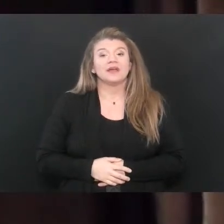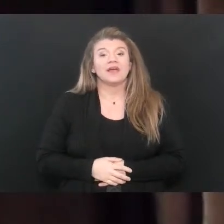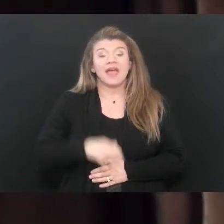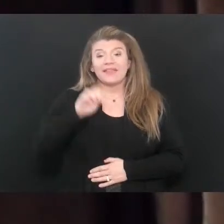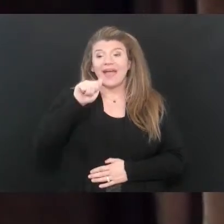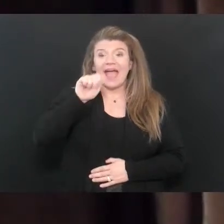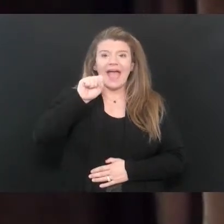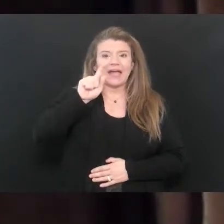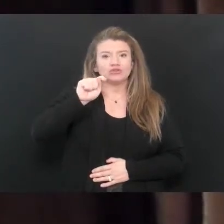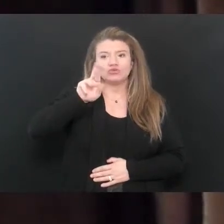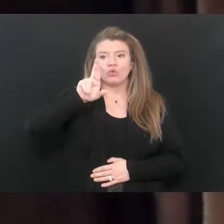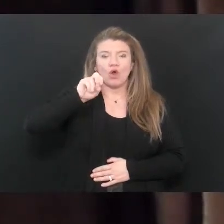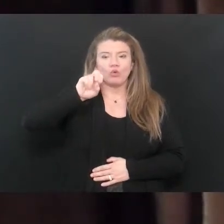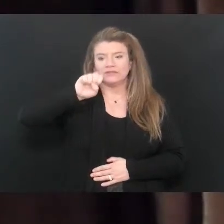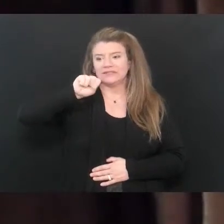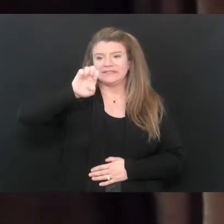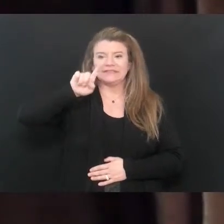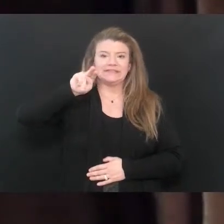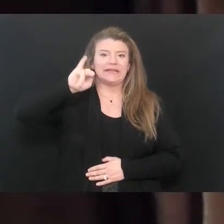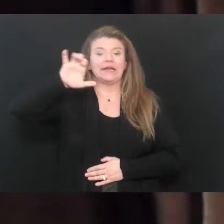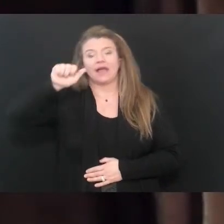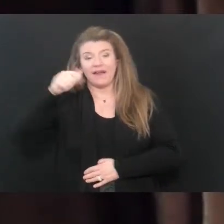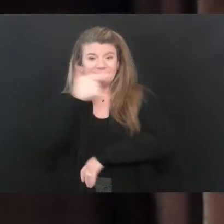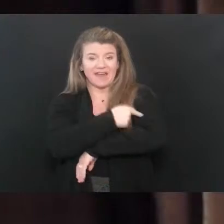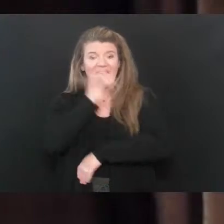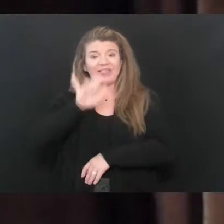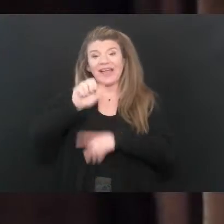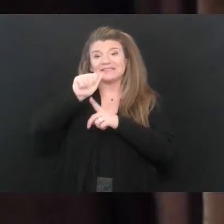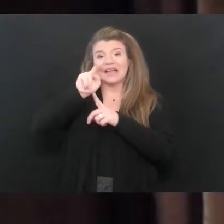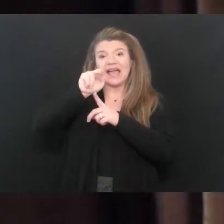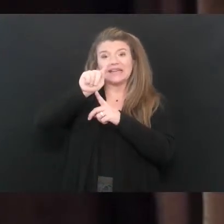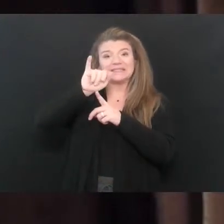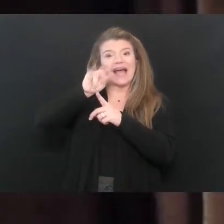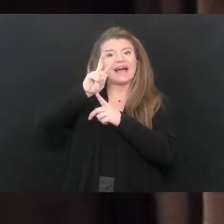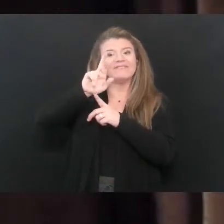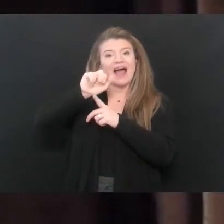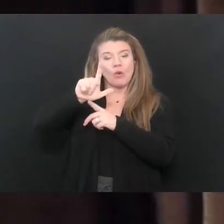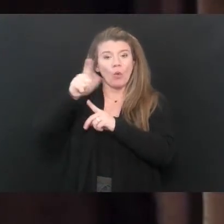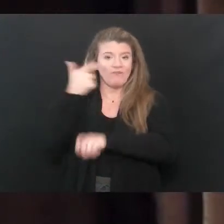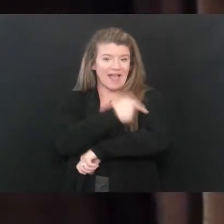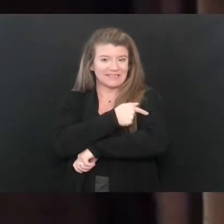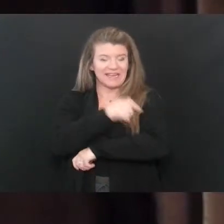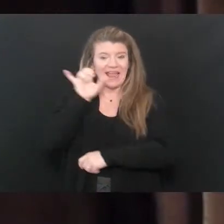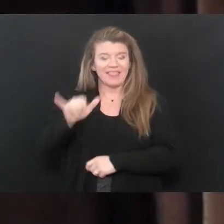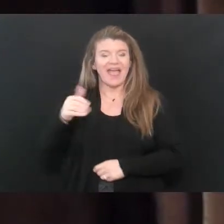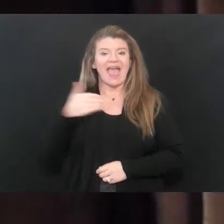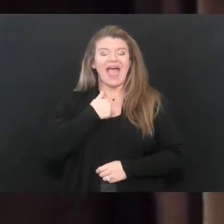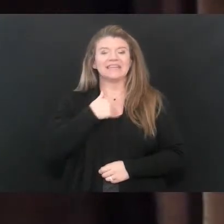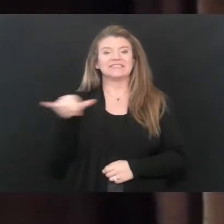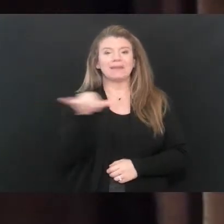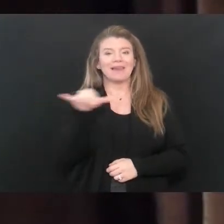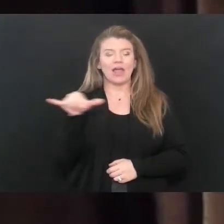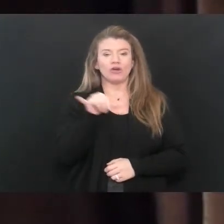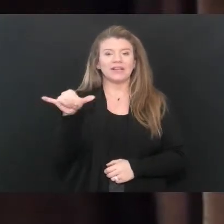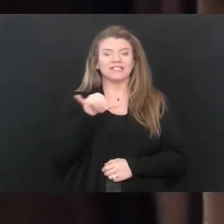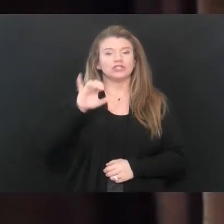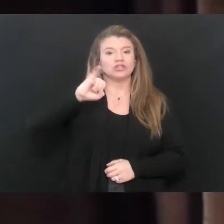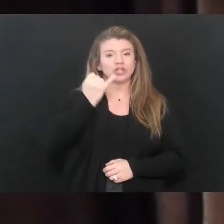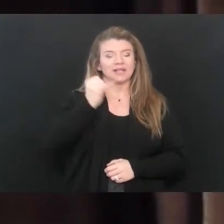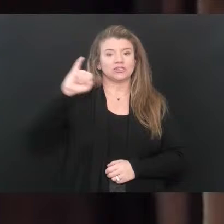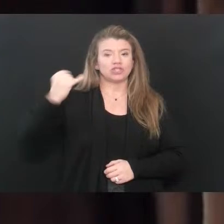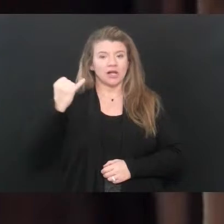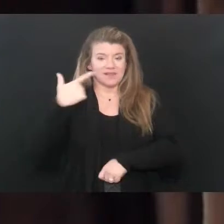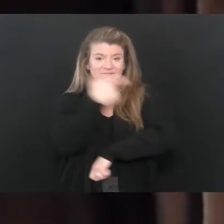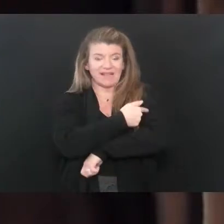AstraZeneca vaccine is an adenoviral vaccine that has similarities to the Johnson &